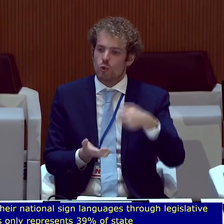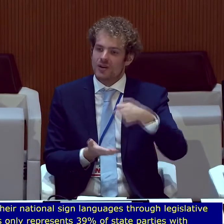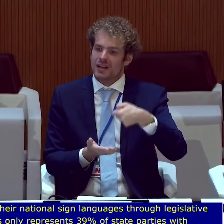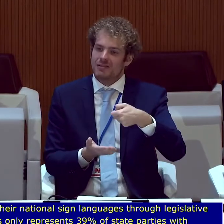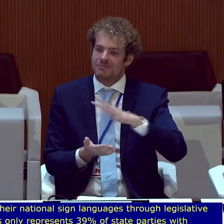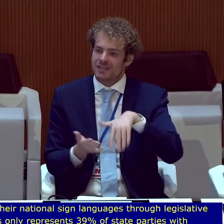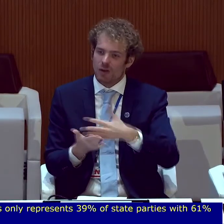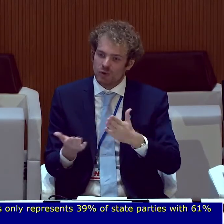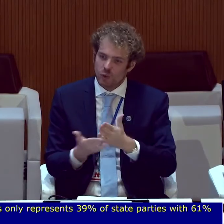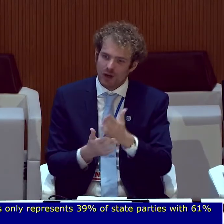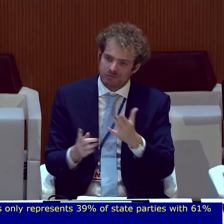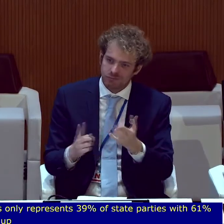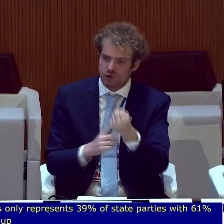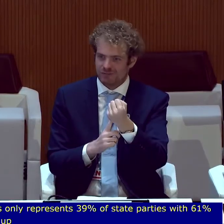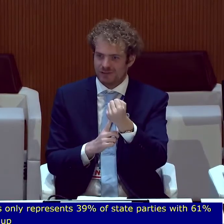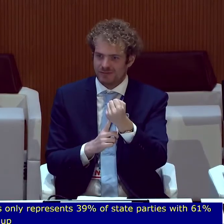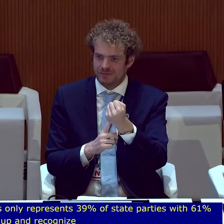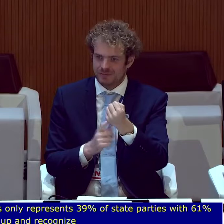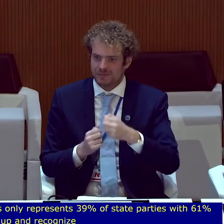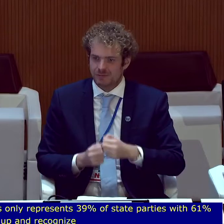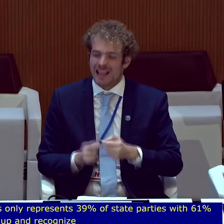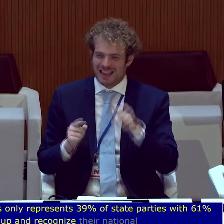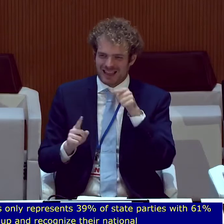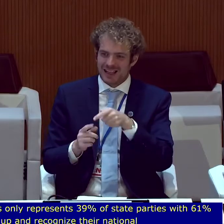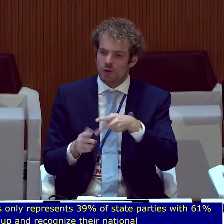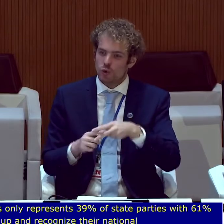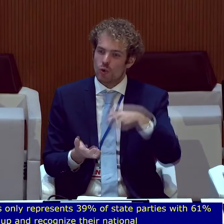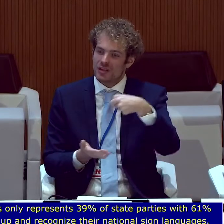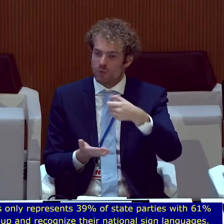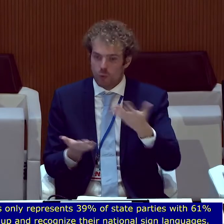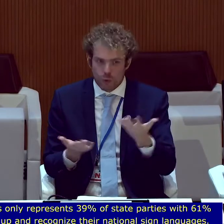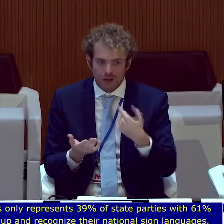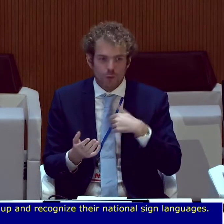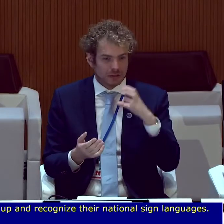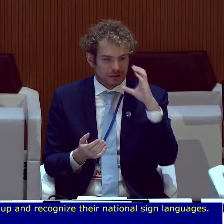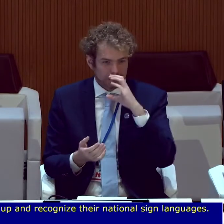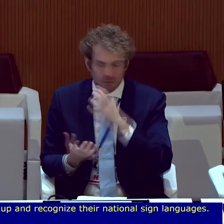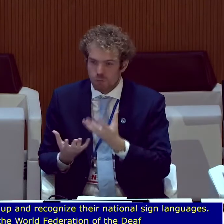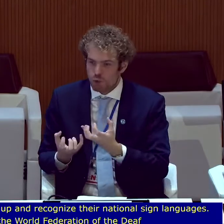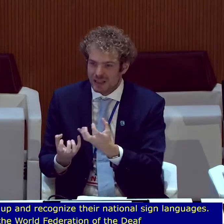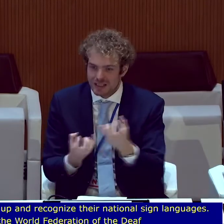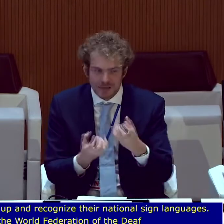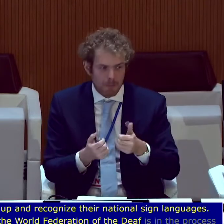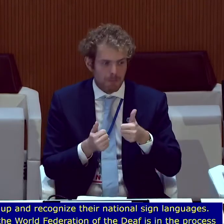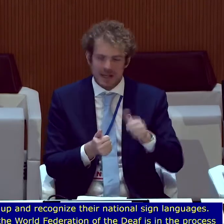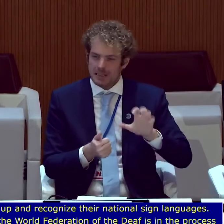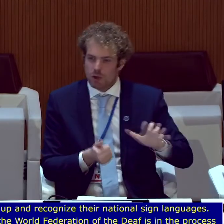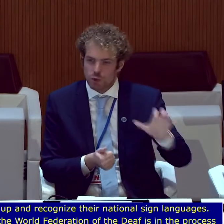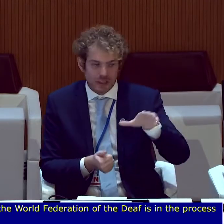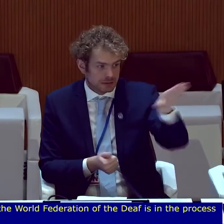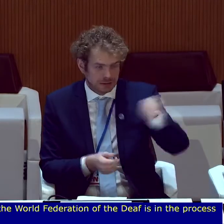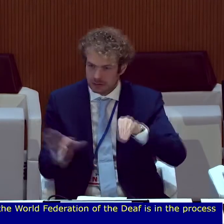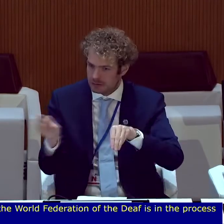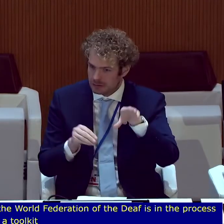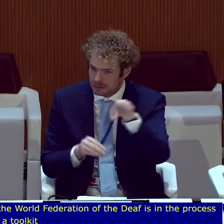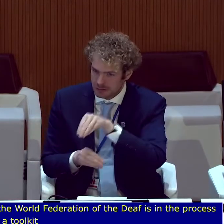sign languages. This is why the World Federation of the Deaf is in the process of designing a toolkit for sign language rights to